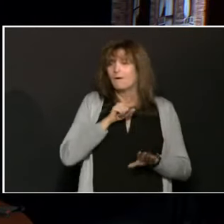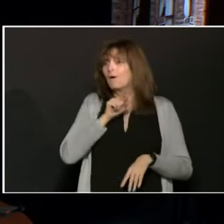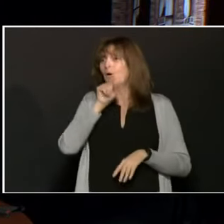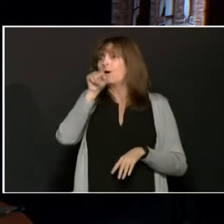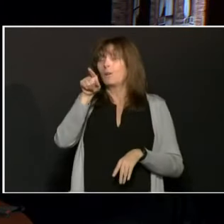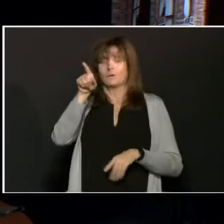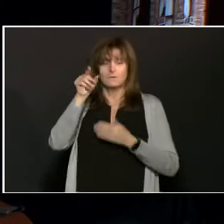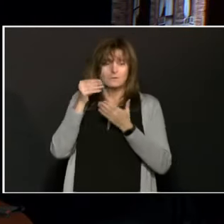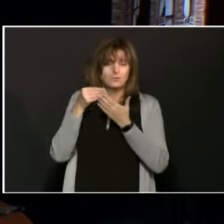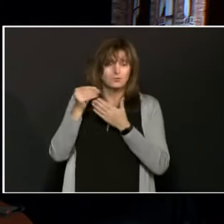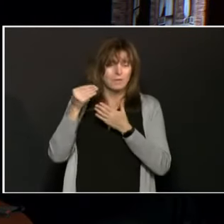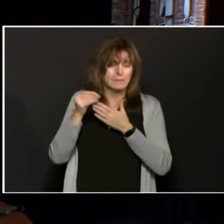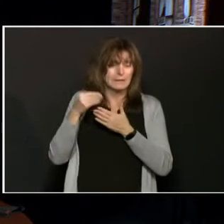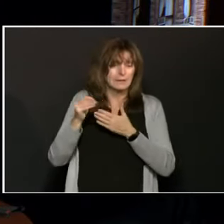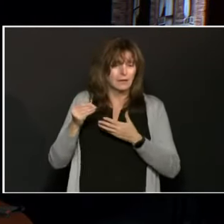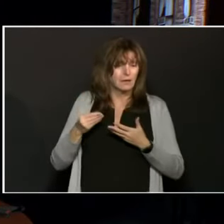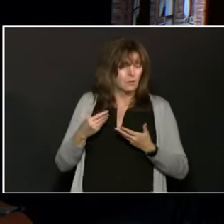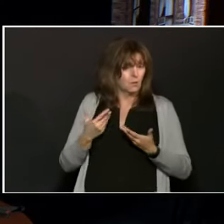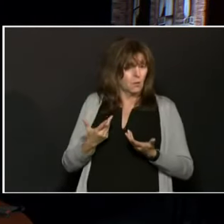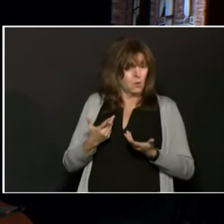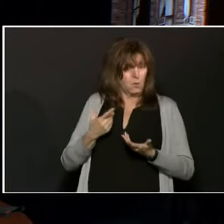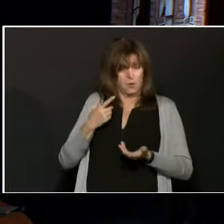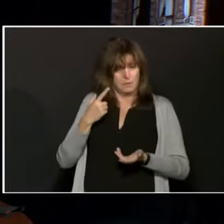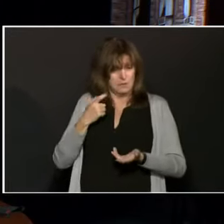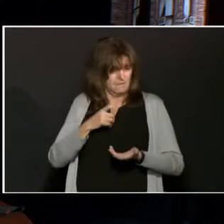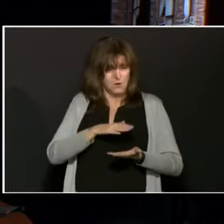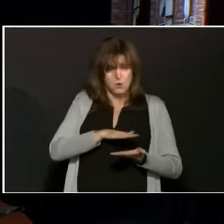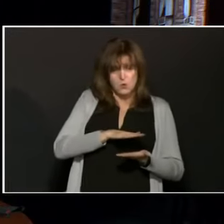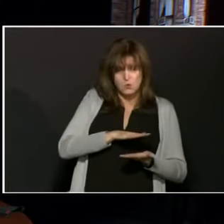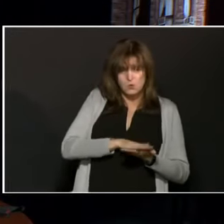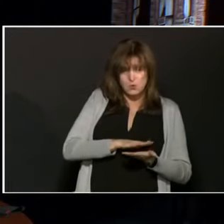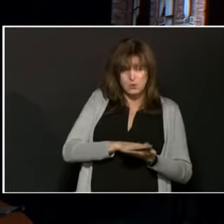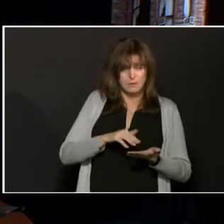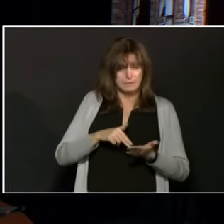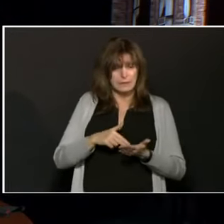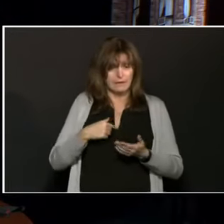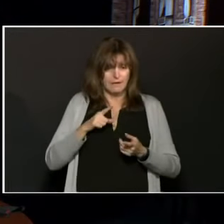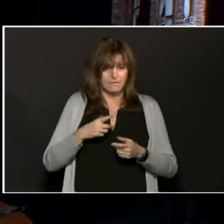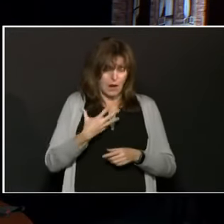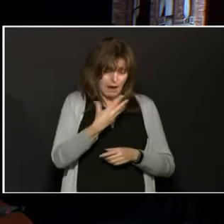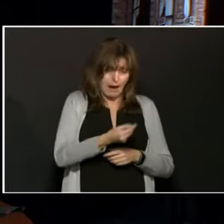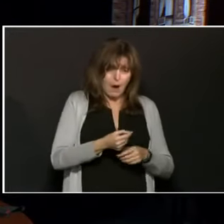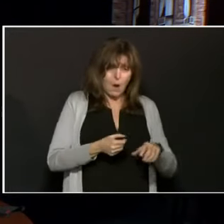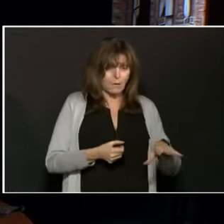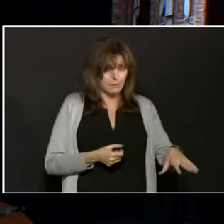because kids are in school as of September, well, until right now? Or